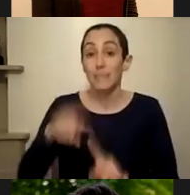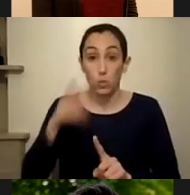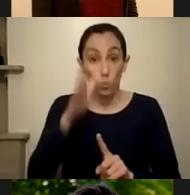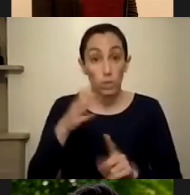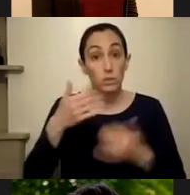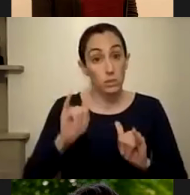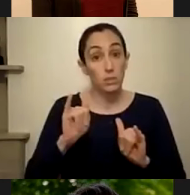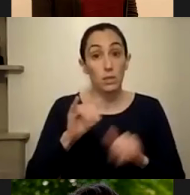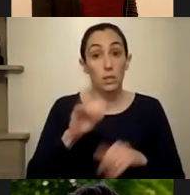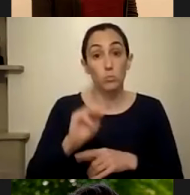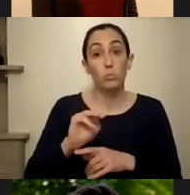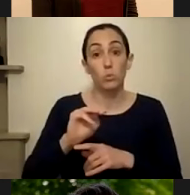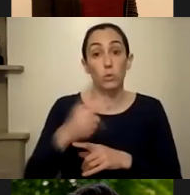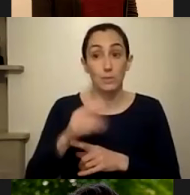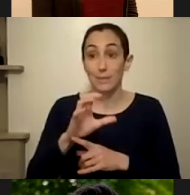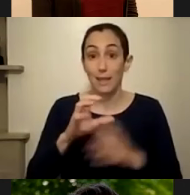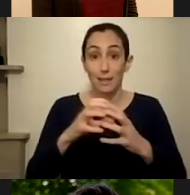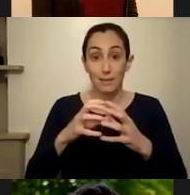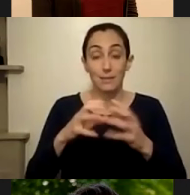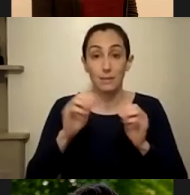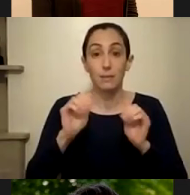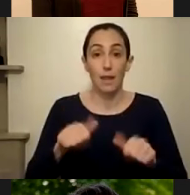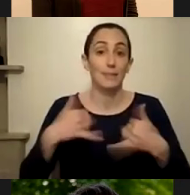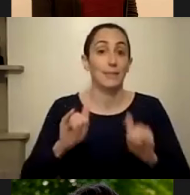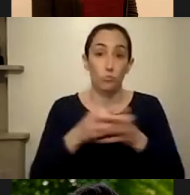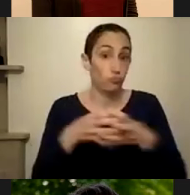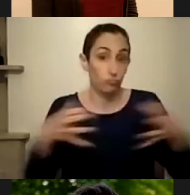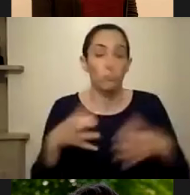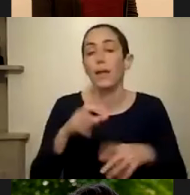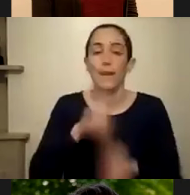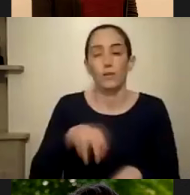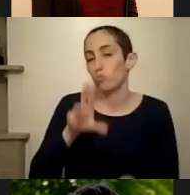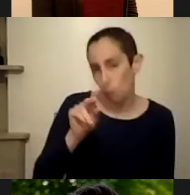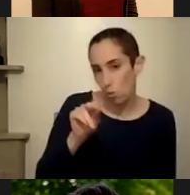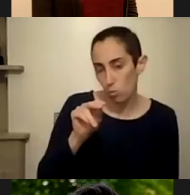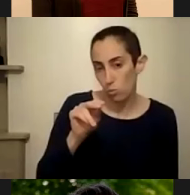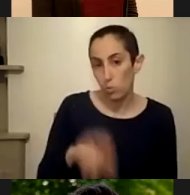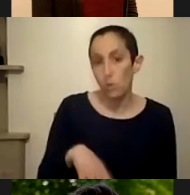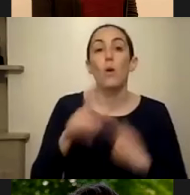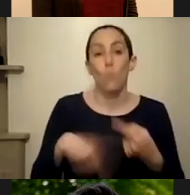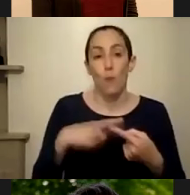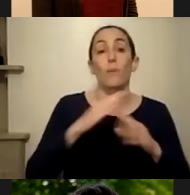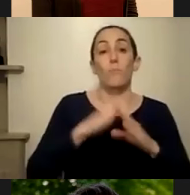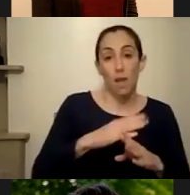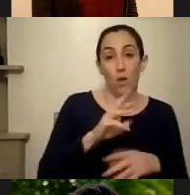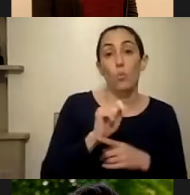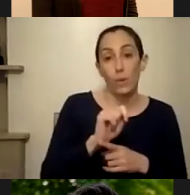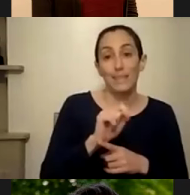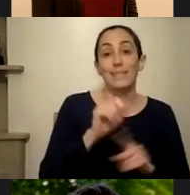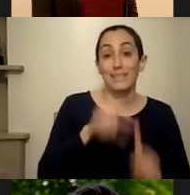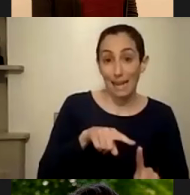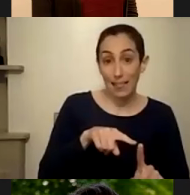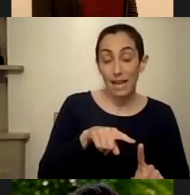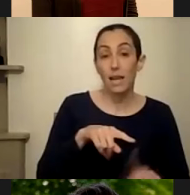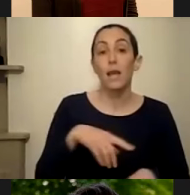of motor cell proliferation indicated by EDU incorporation assay is dramatically decreased. So that means Wnt signaling